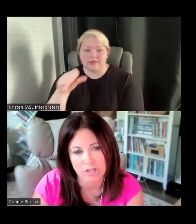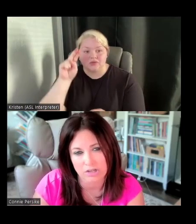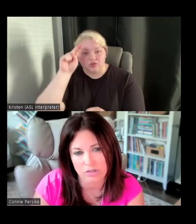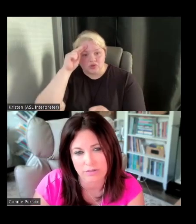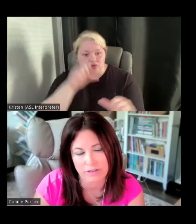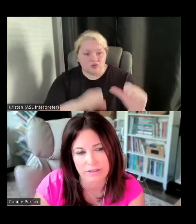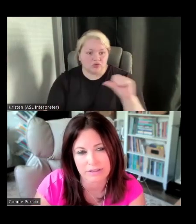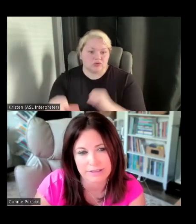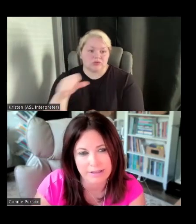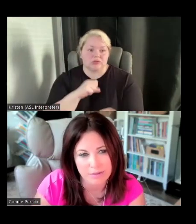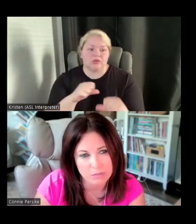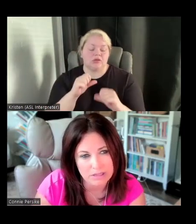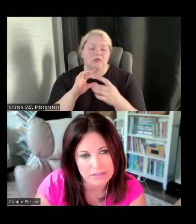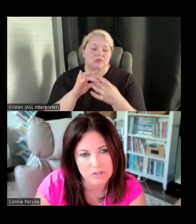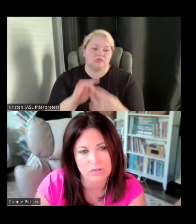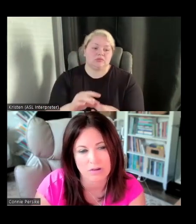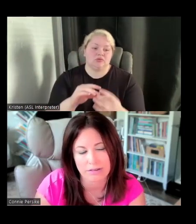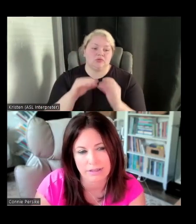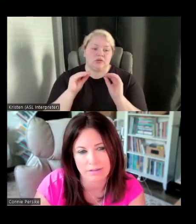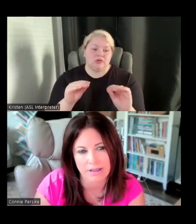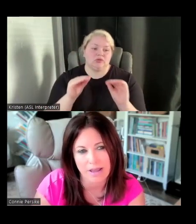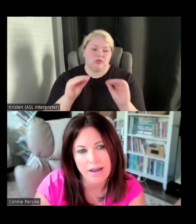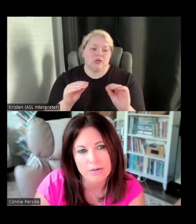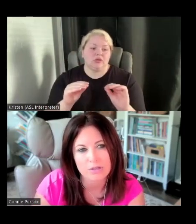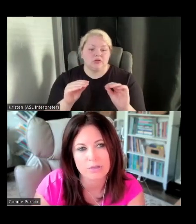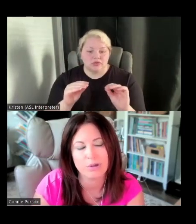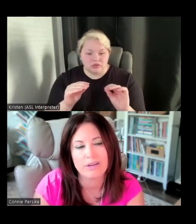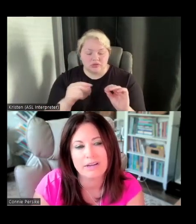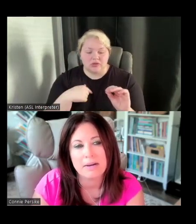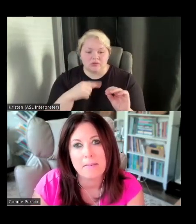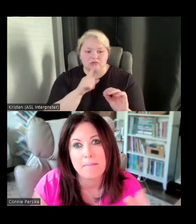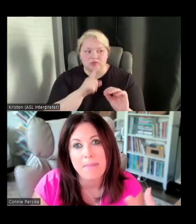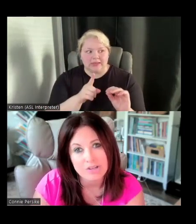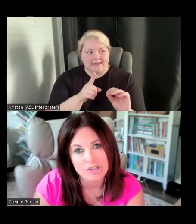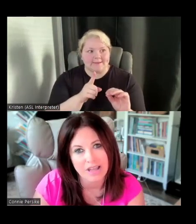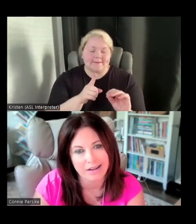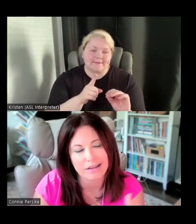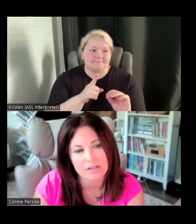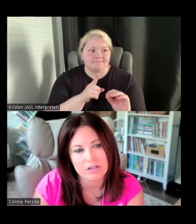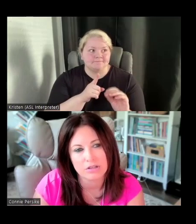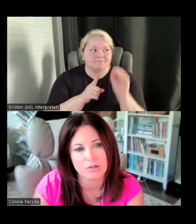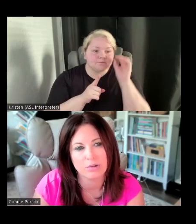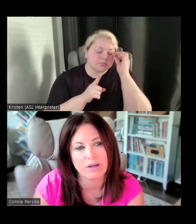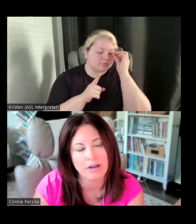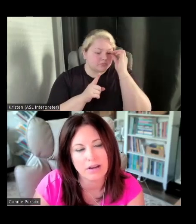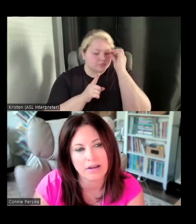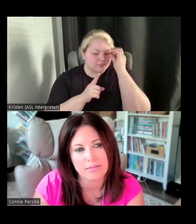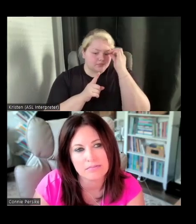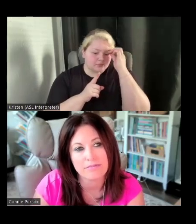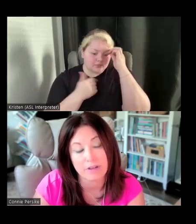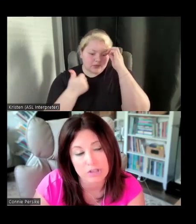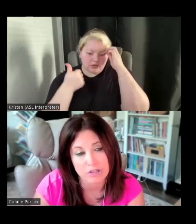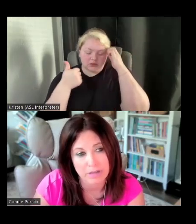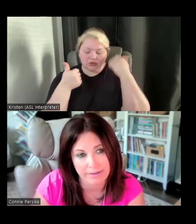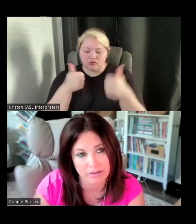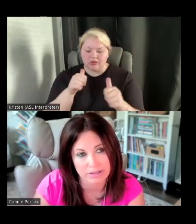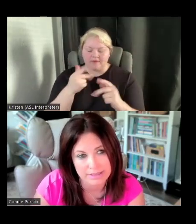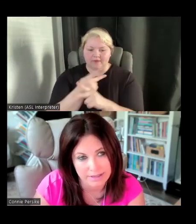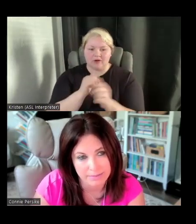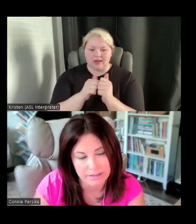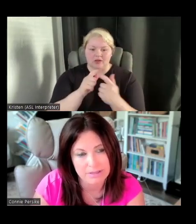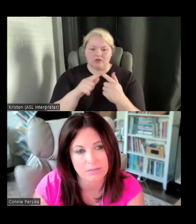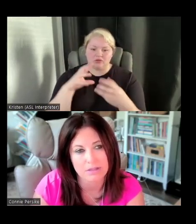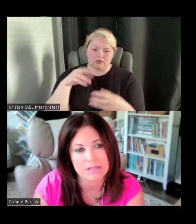the educational field. And I was really struggling with how to mesh that into functional